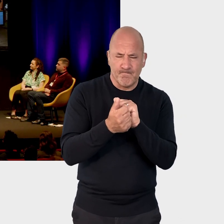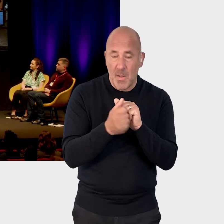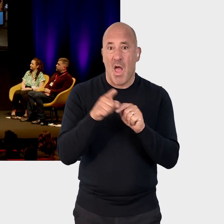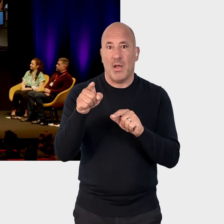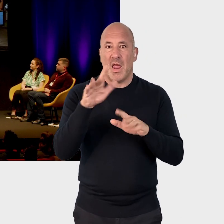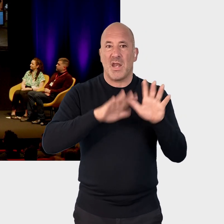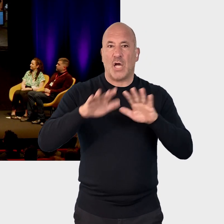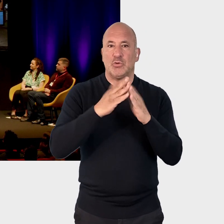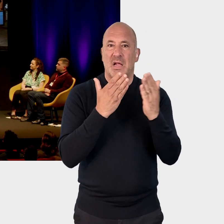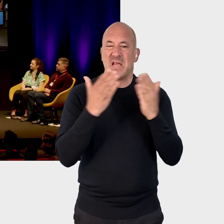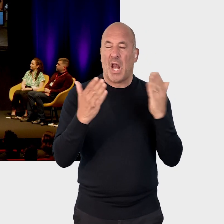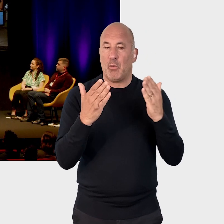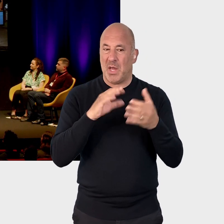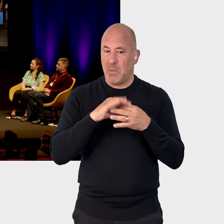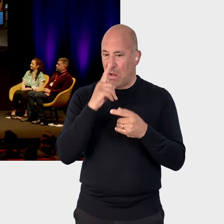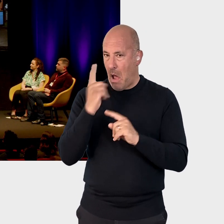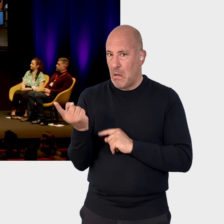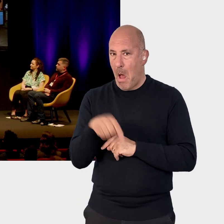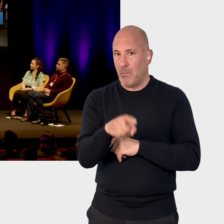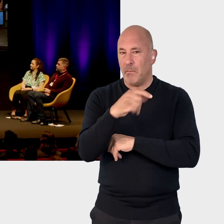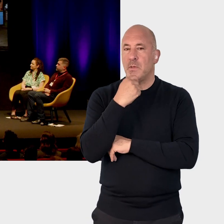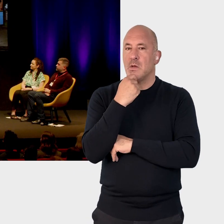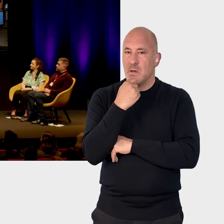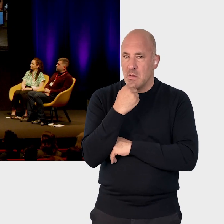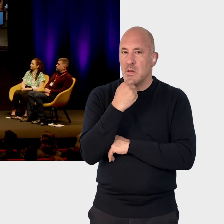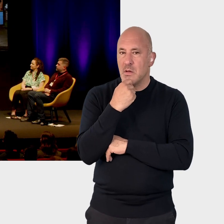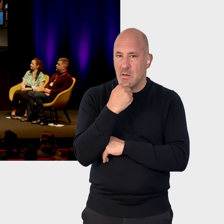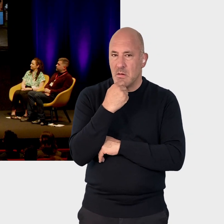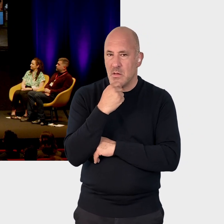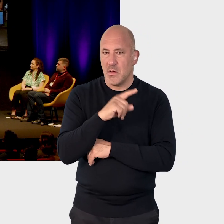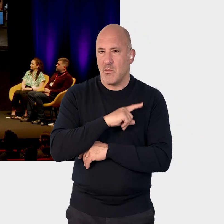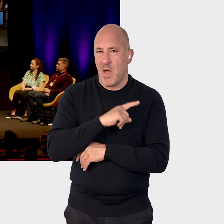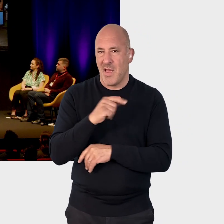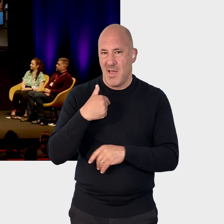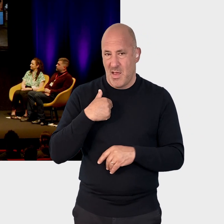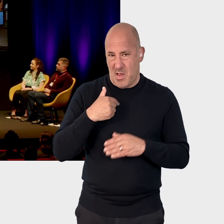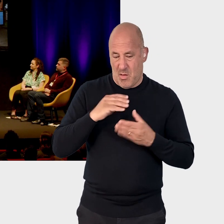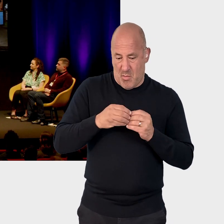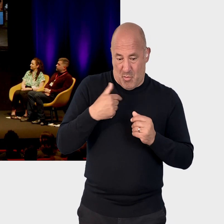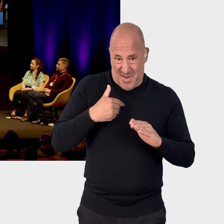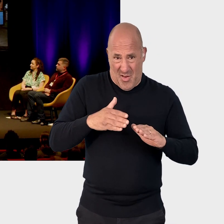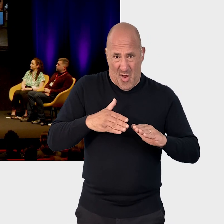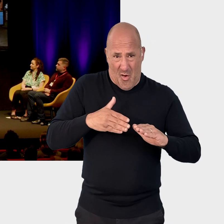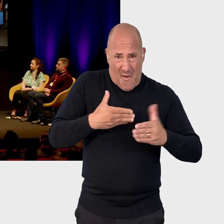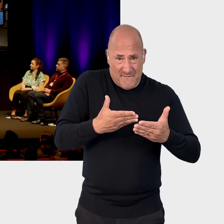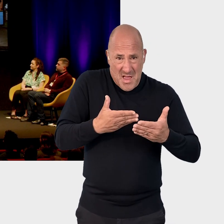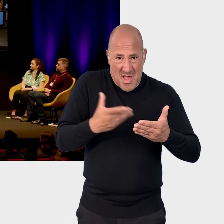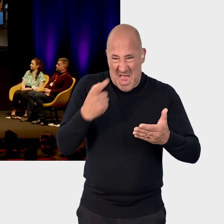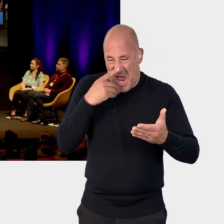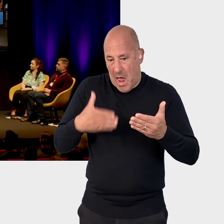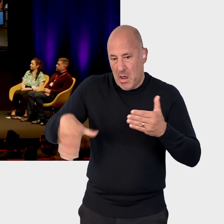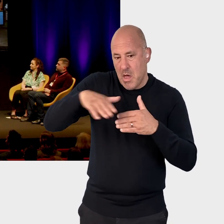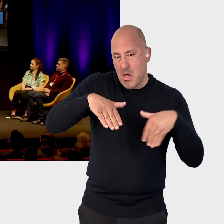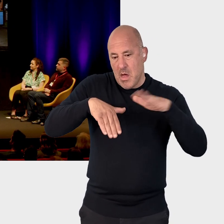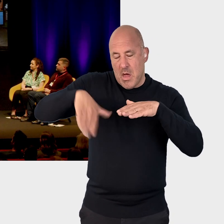budget, we recognise that the value of working in partnership with organisations like the National Gallery would be able to bring. They would be able